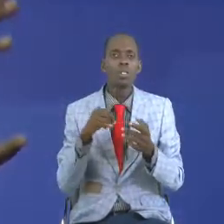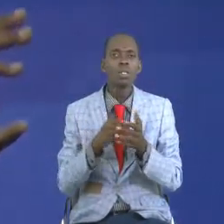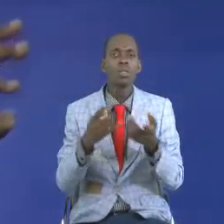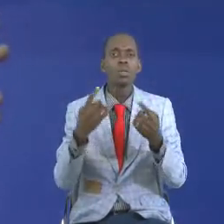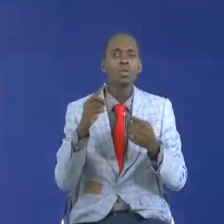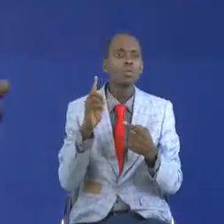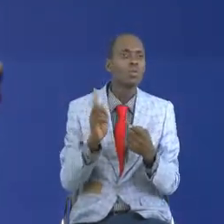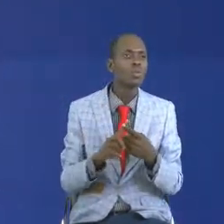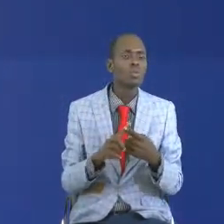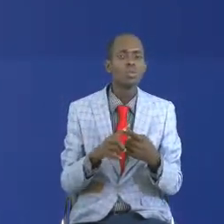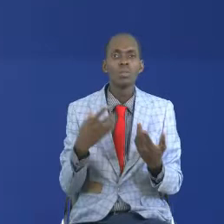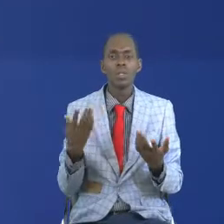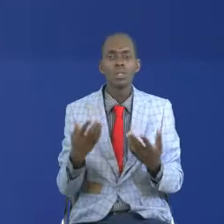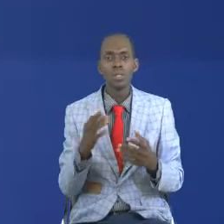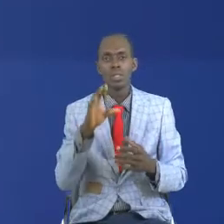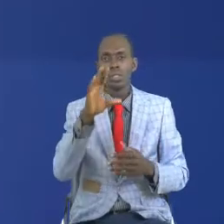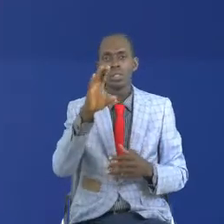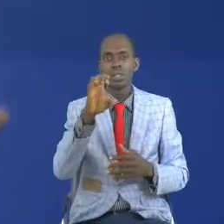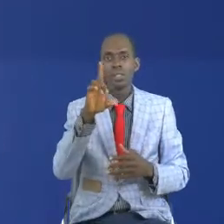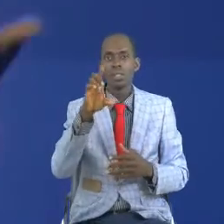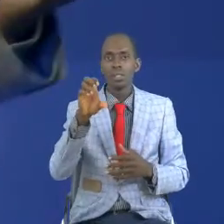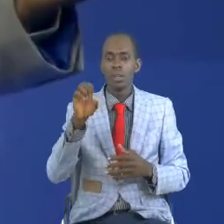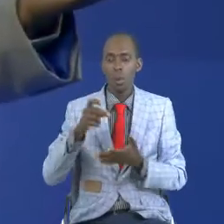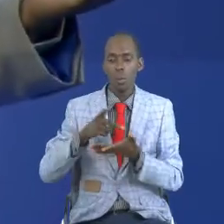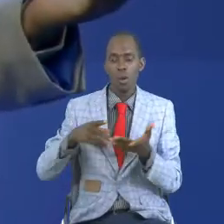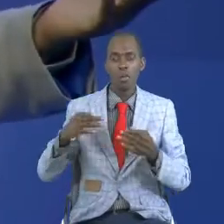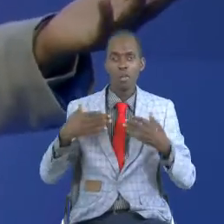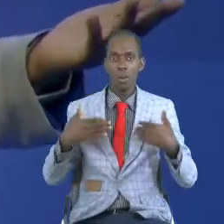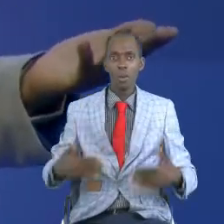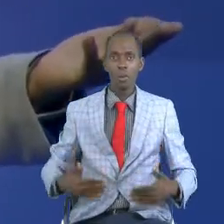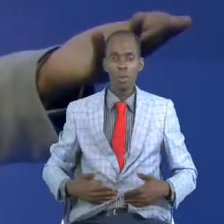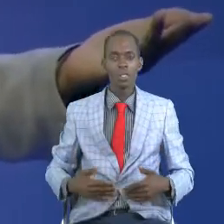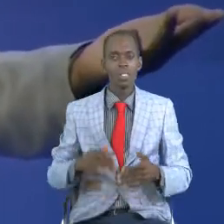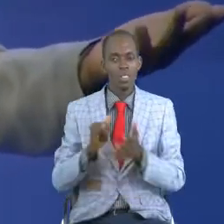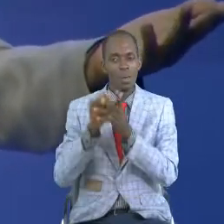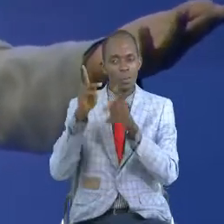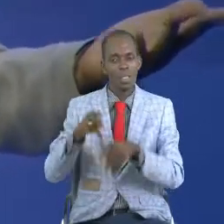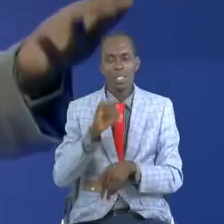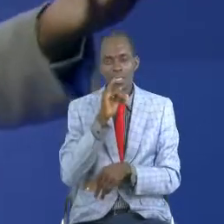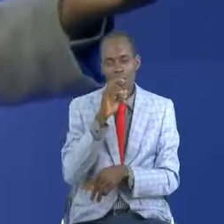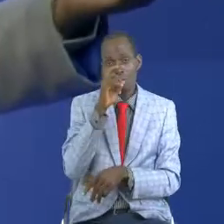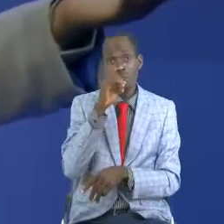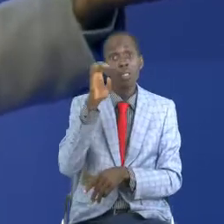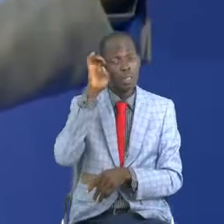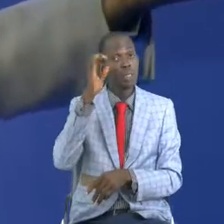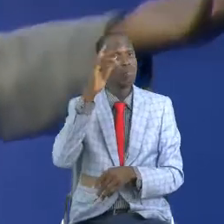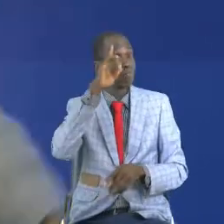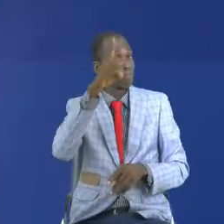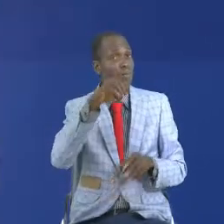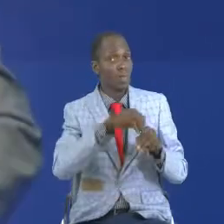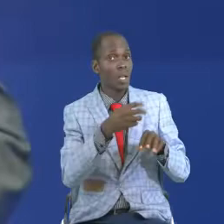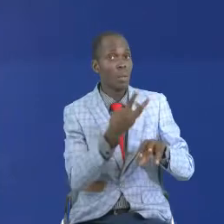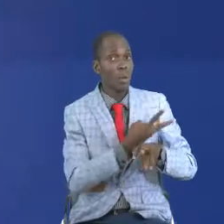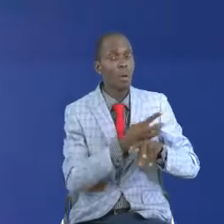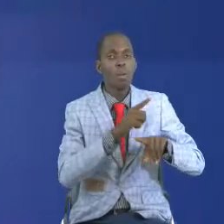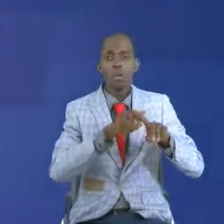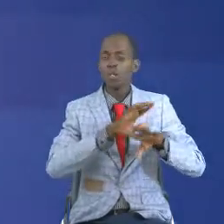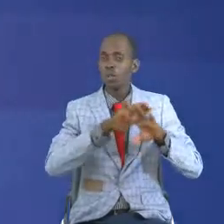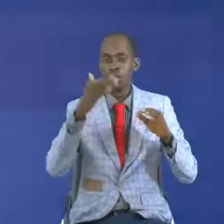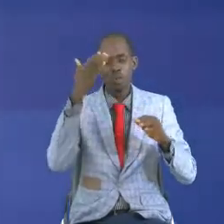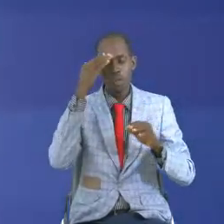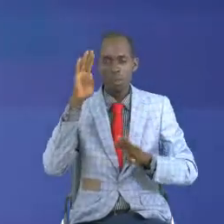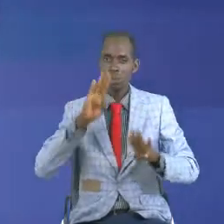cells of the body and the functions of easy food even though he knows mars he does not know that biology takes